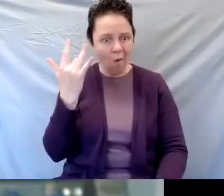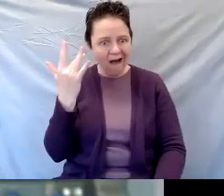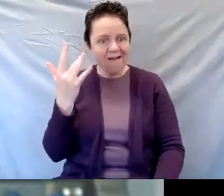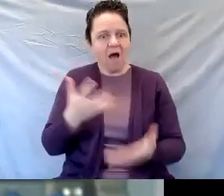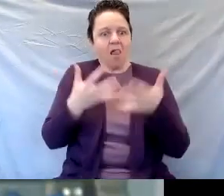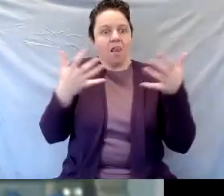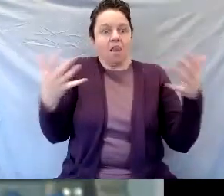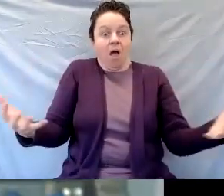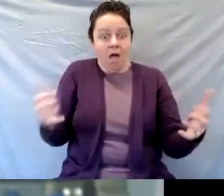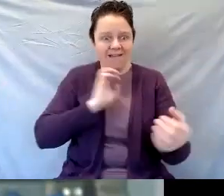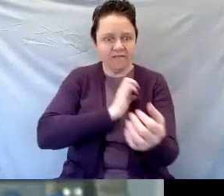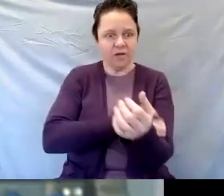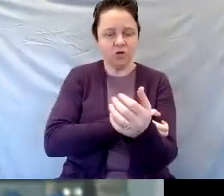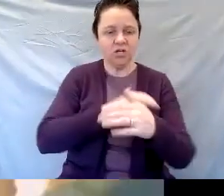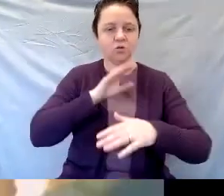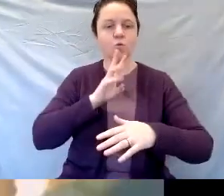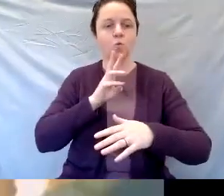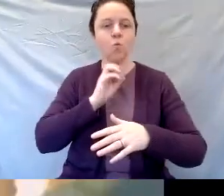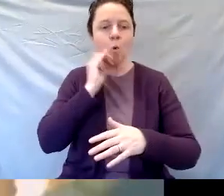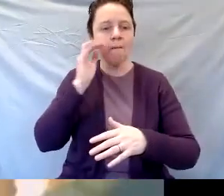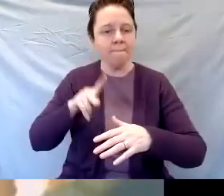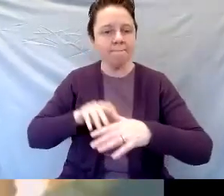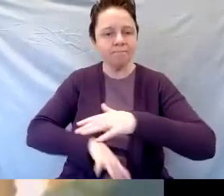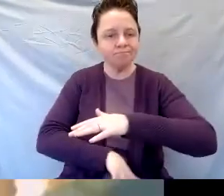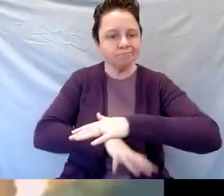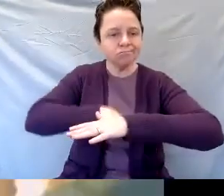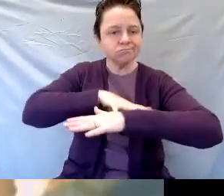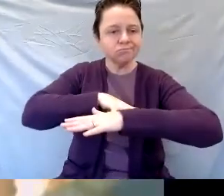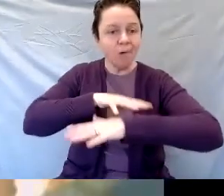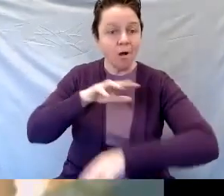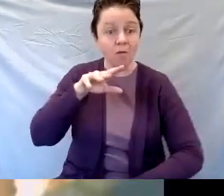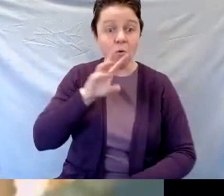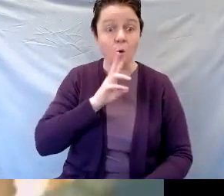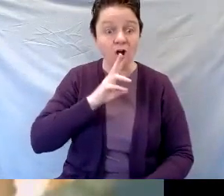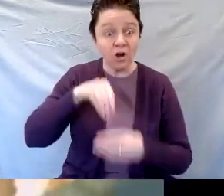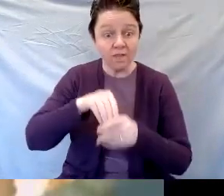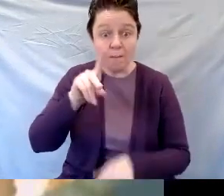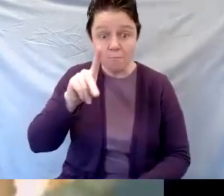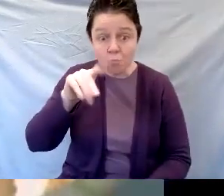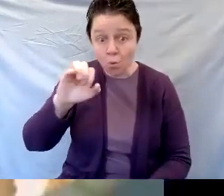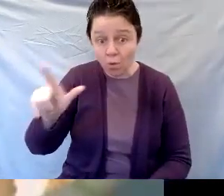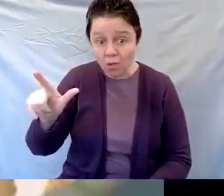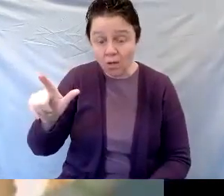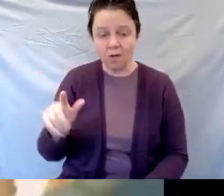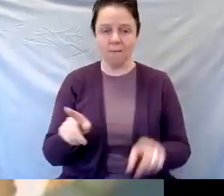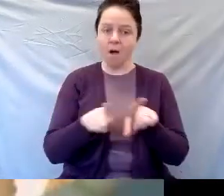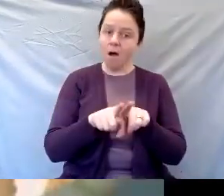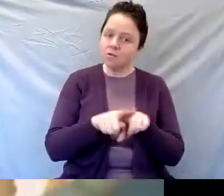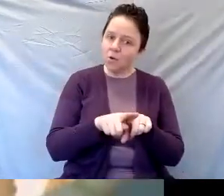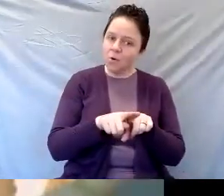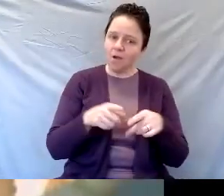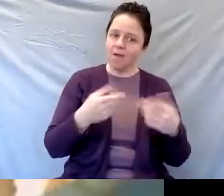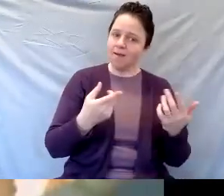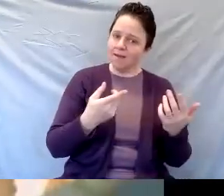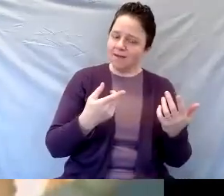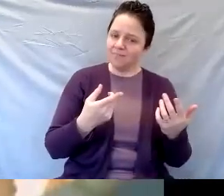warm the water up. And that is simply because the molecules must move more quickly. And with the hydrogen bonds, it causes